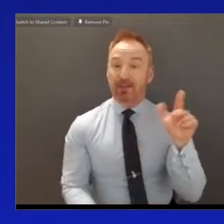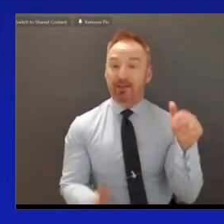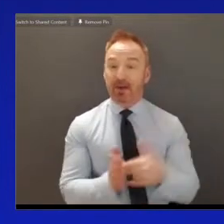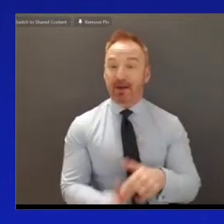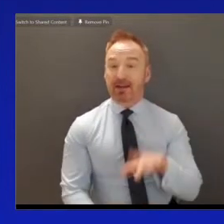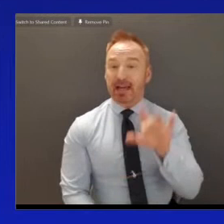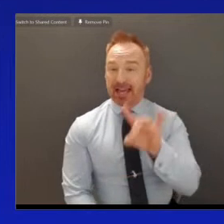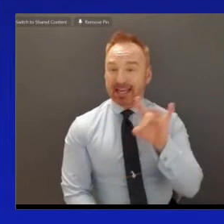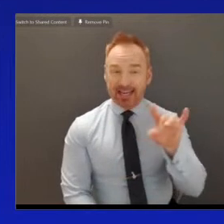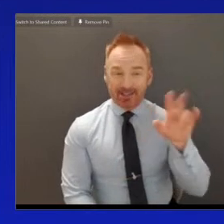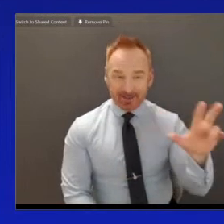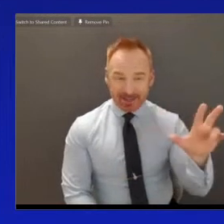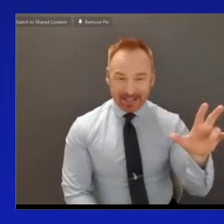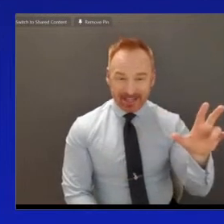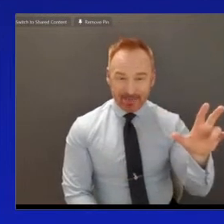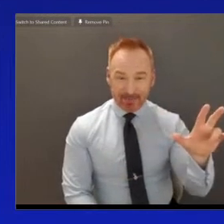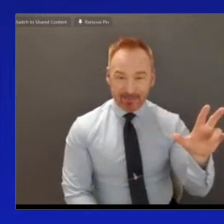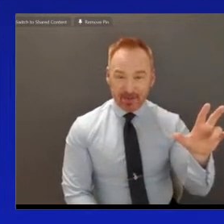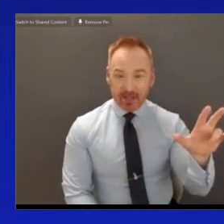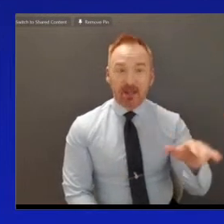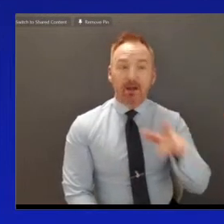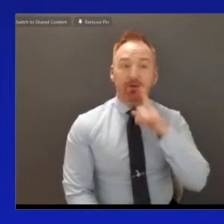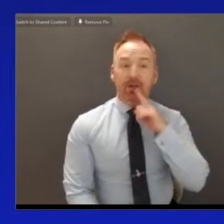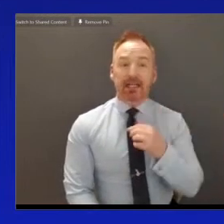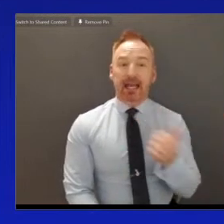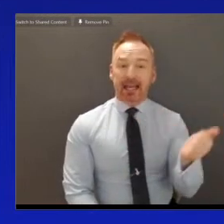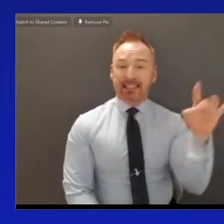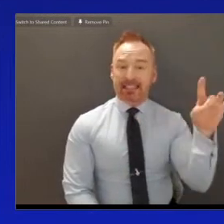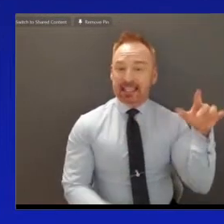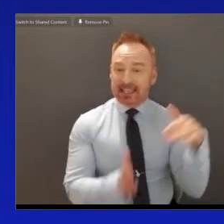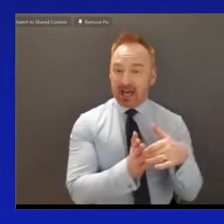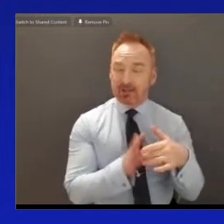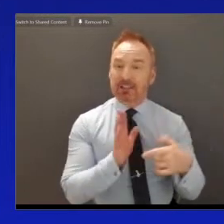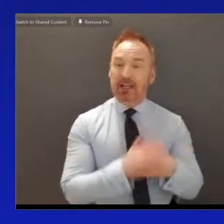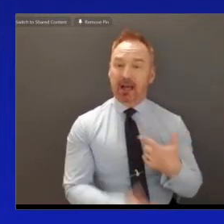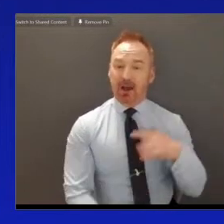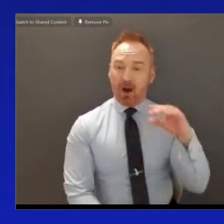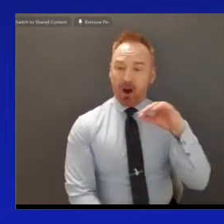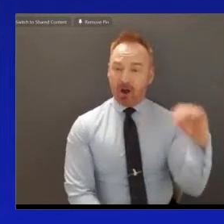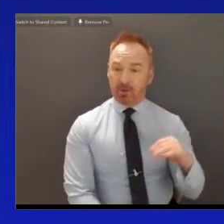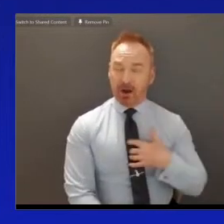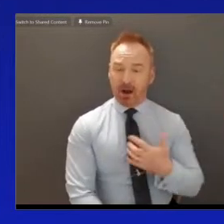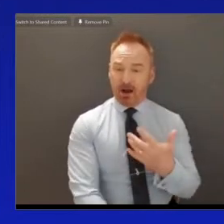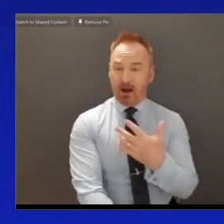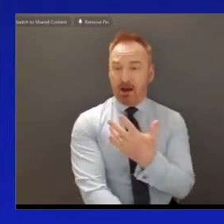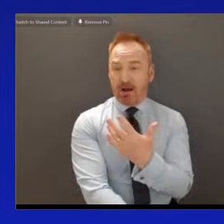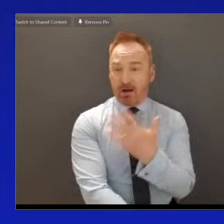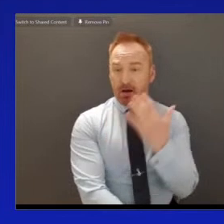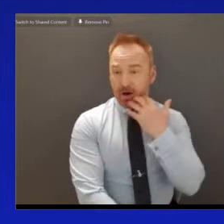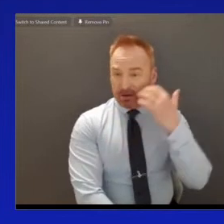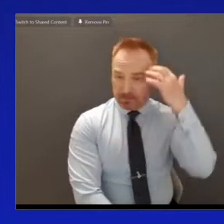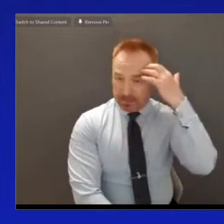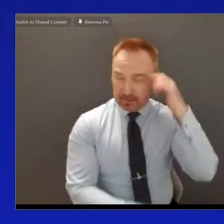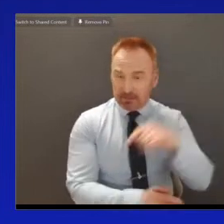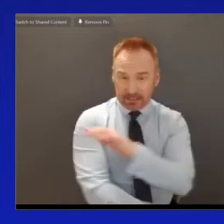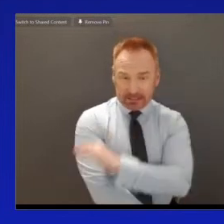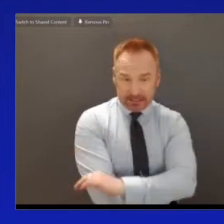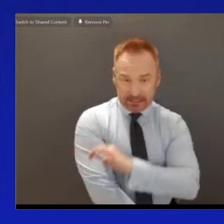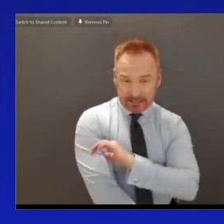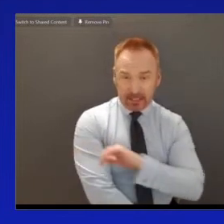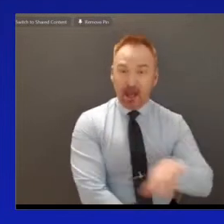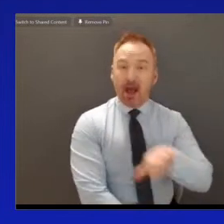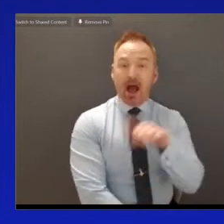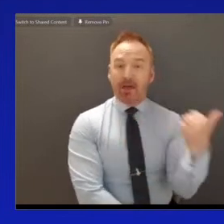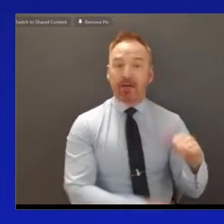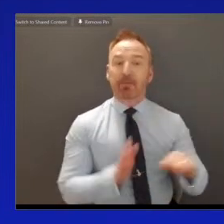18,544 of these were administered at the Ottawa Hospital Clinic, with the other 5,283 being administered by our mobile